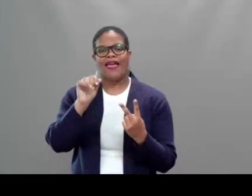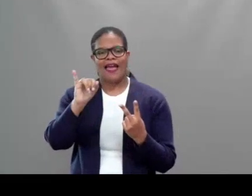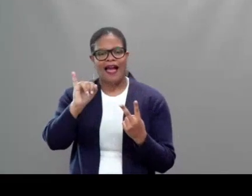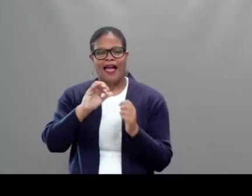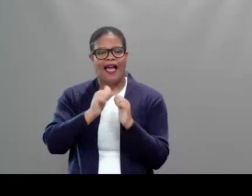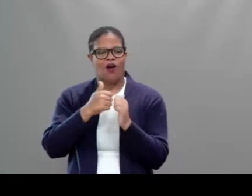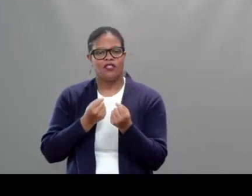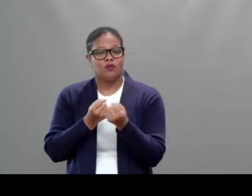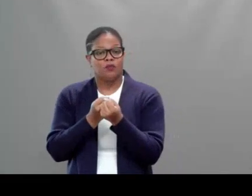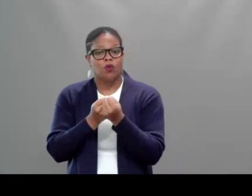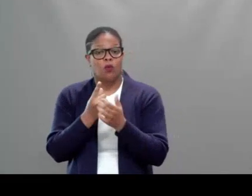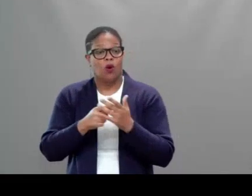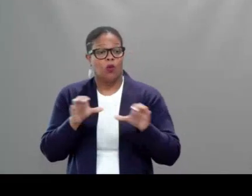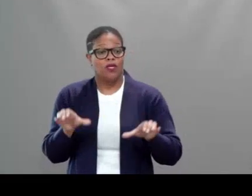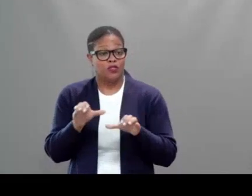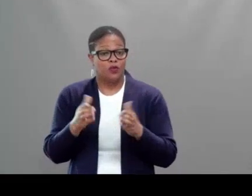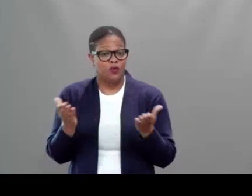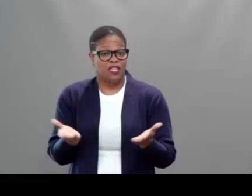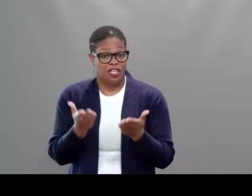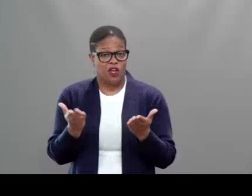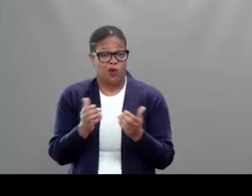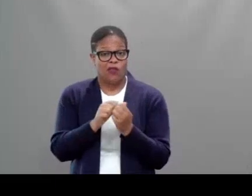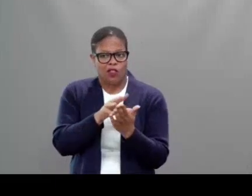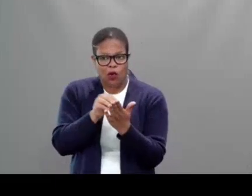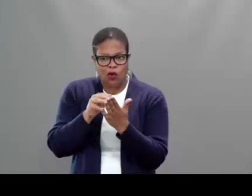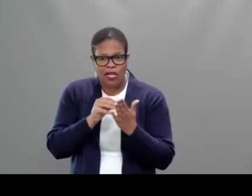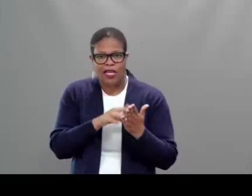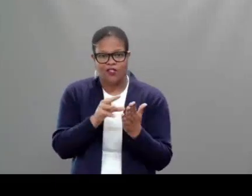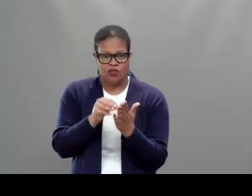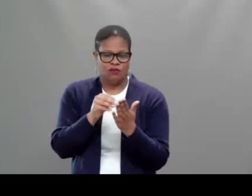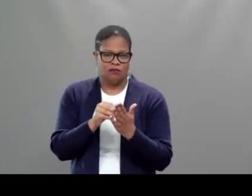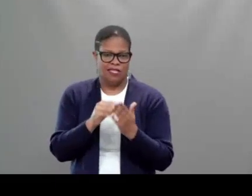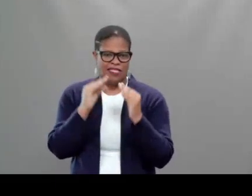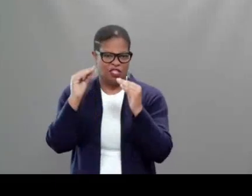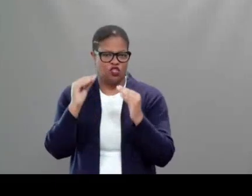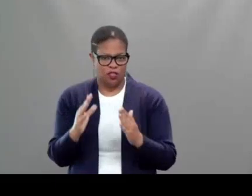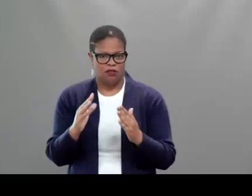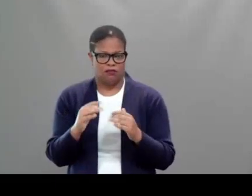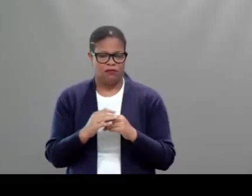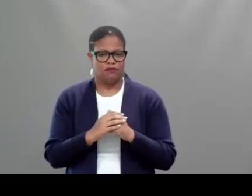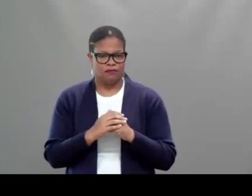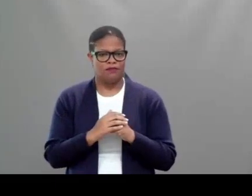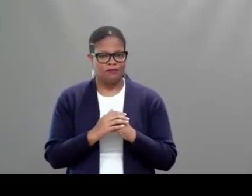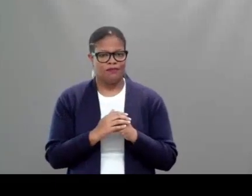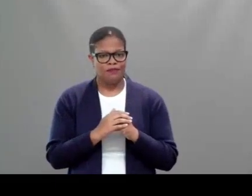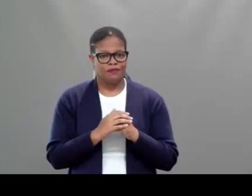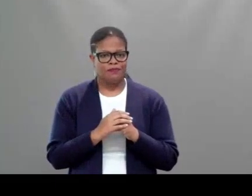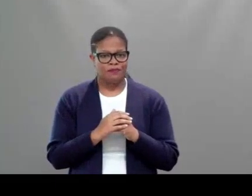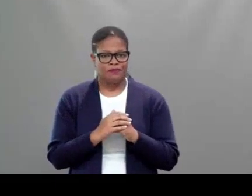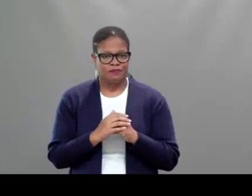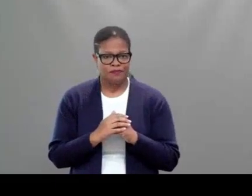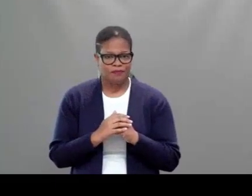support what we do in the learning of the students and teaching instruction.